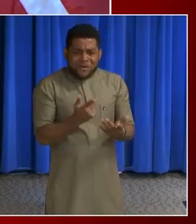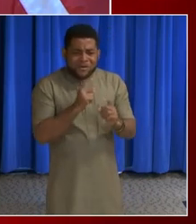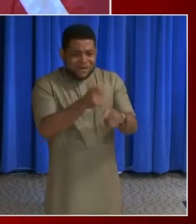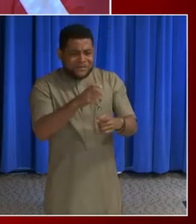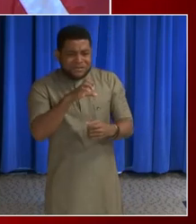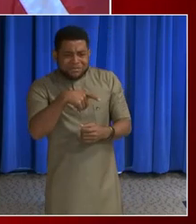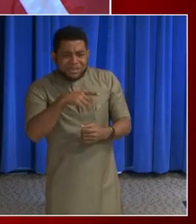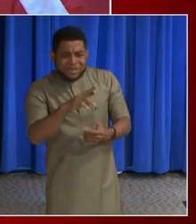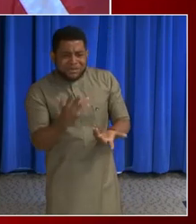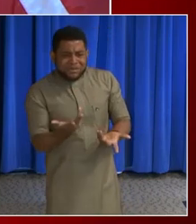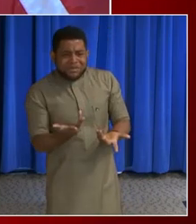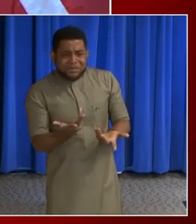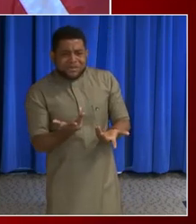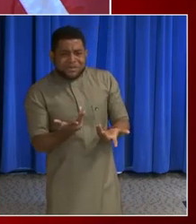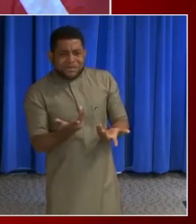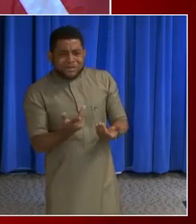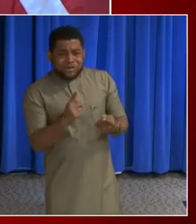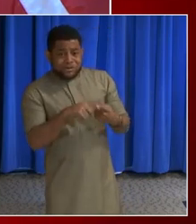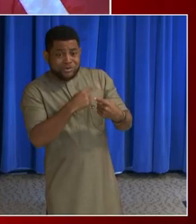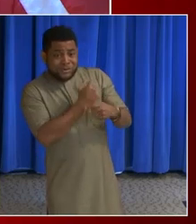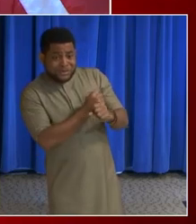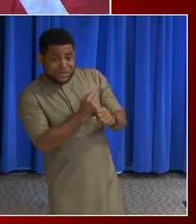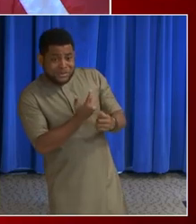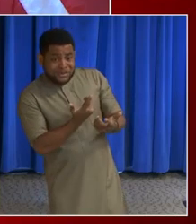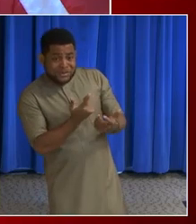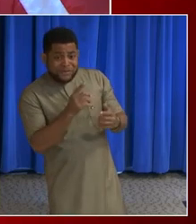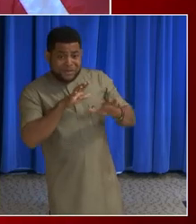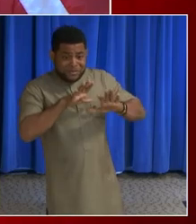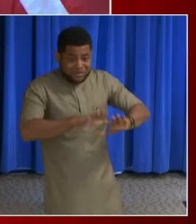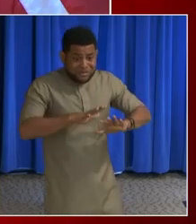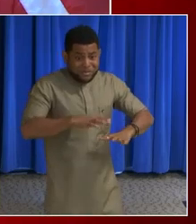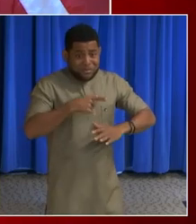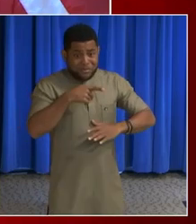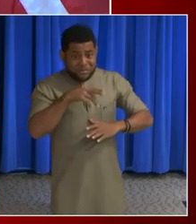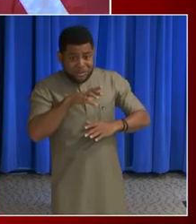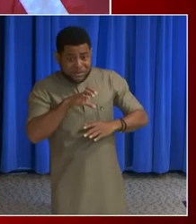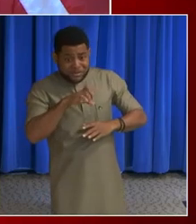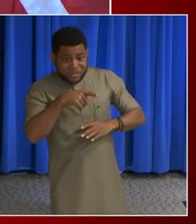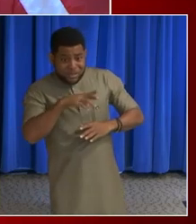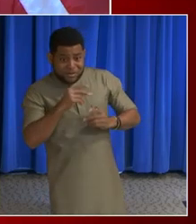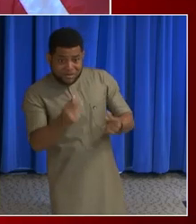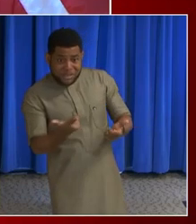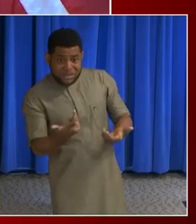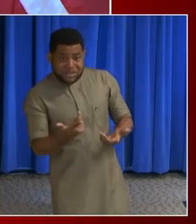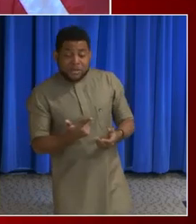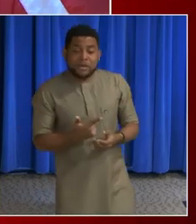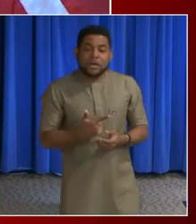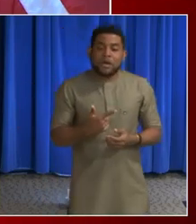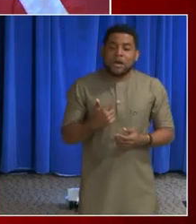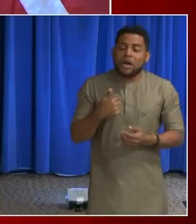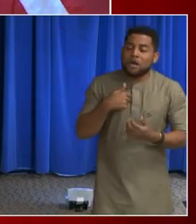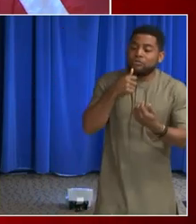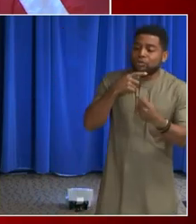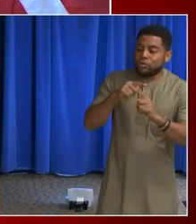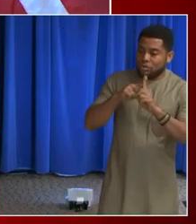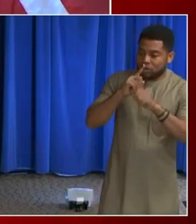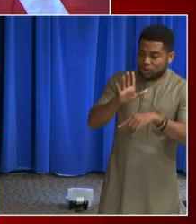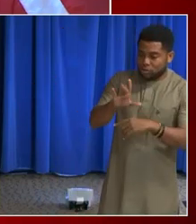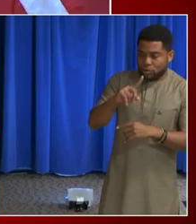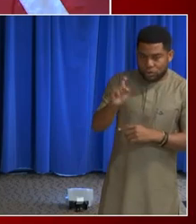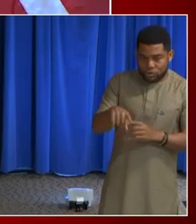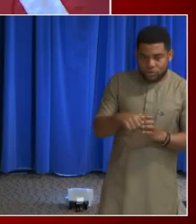So because in order to save a life, you have to give CPR immediately. Okay, I'm trying to answer your question, ma'am. So in that instance,